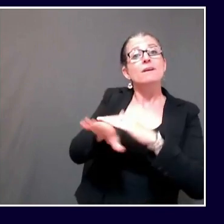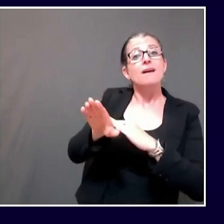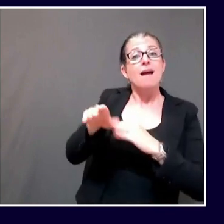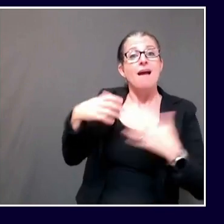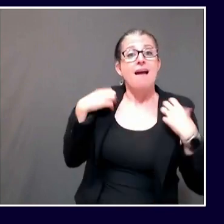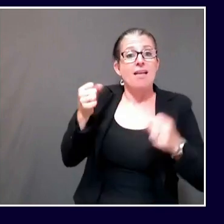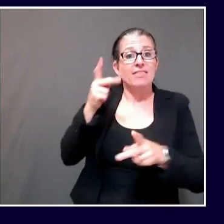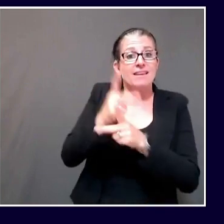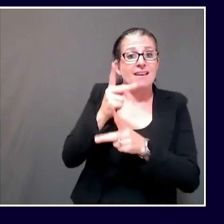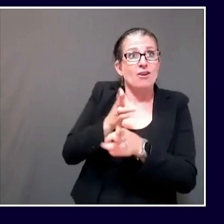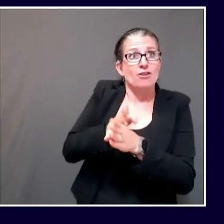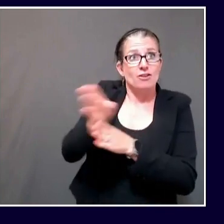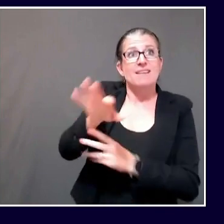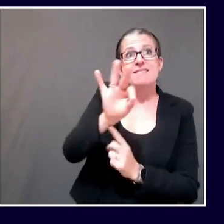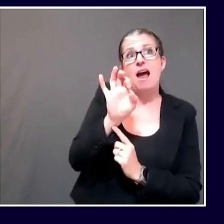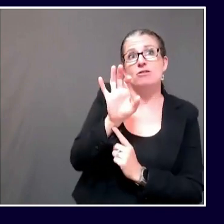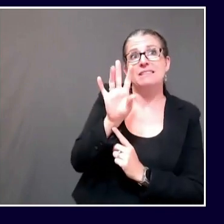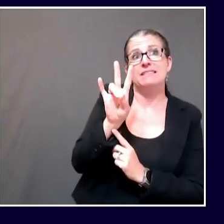973 healthcare workers.